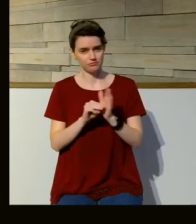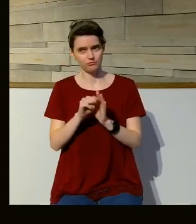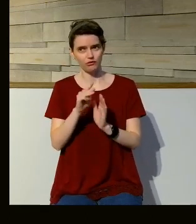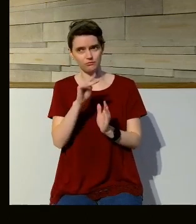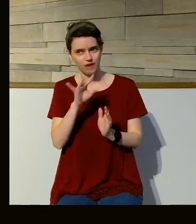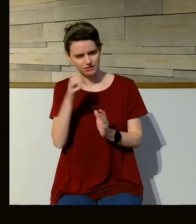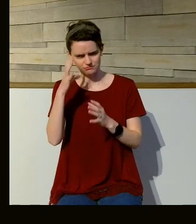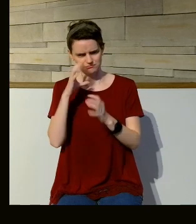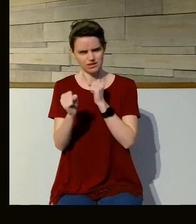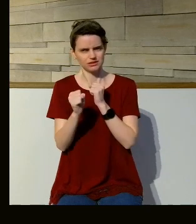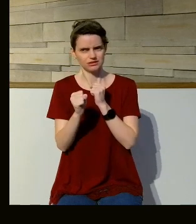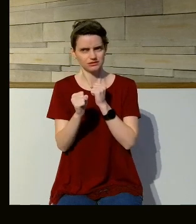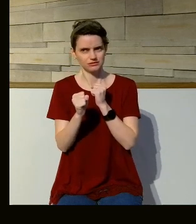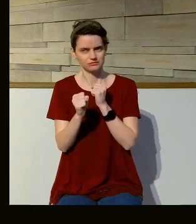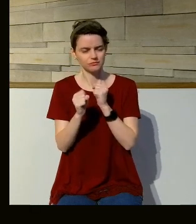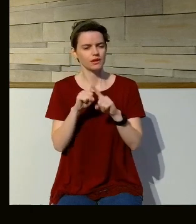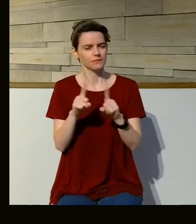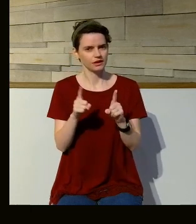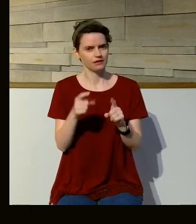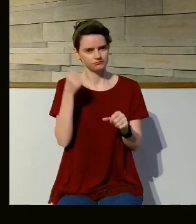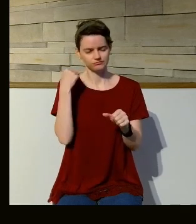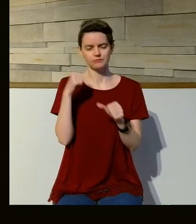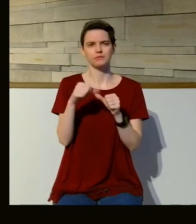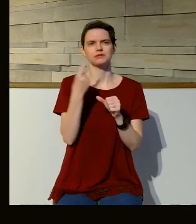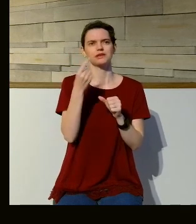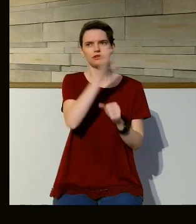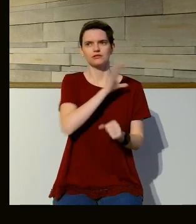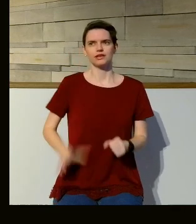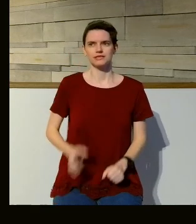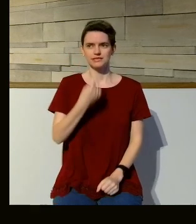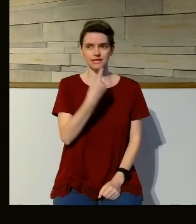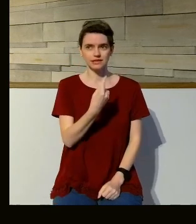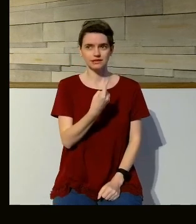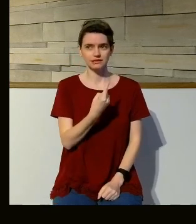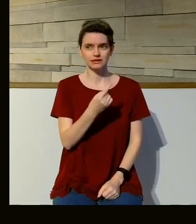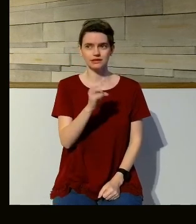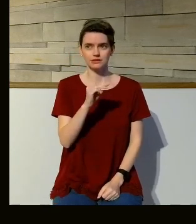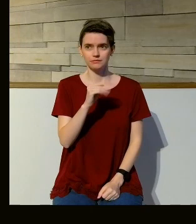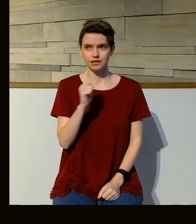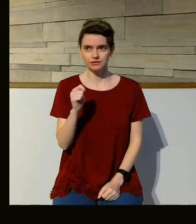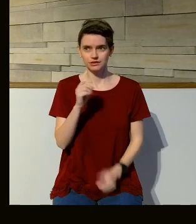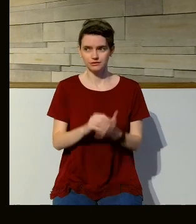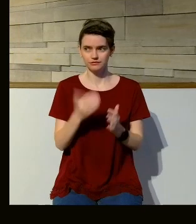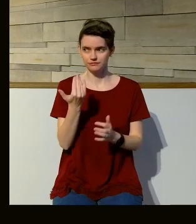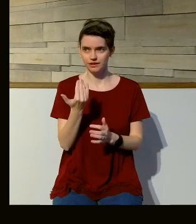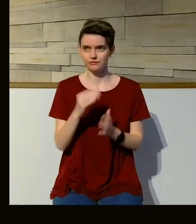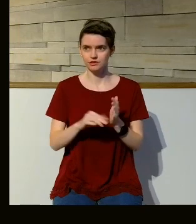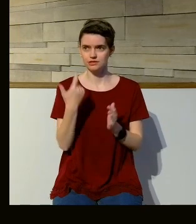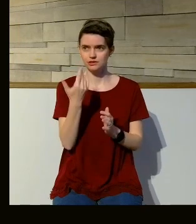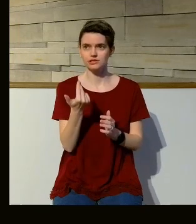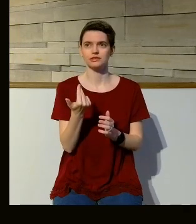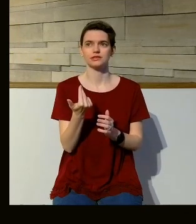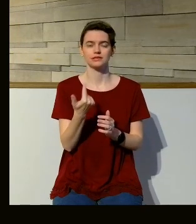these accusations that Dawkins gives. But I'm reminded of something that Christ said in Matthew chapter 5, verse 13. Excuse me.